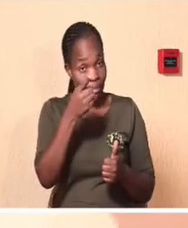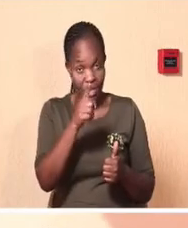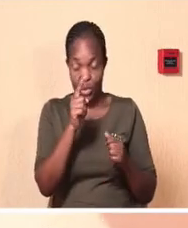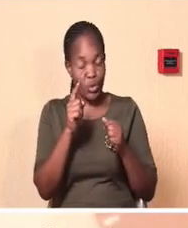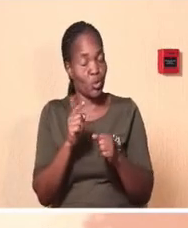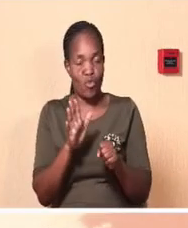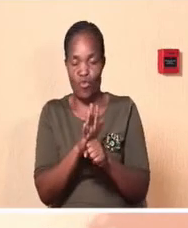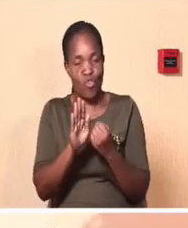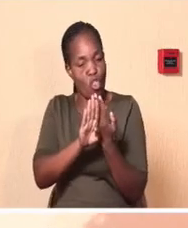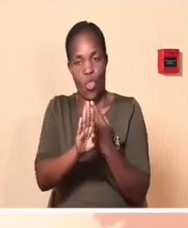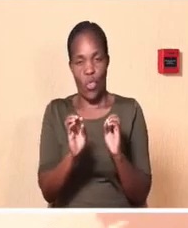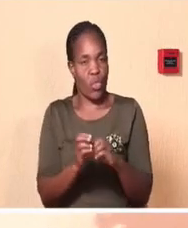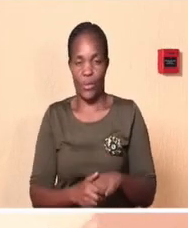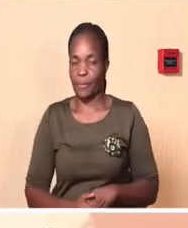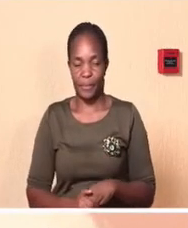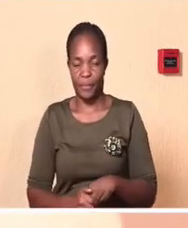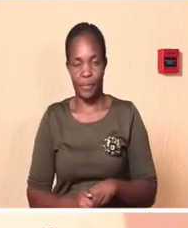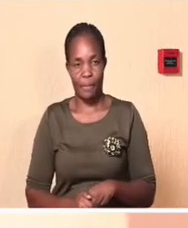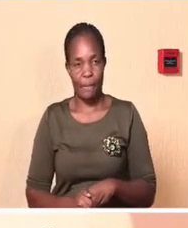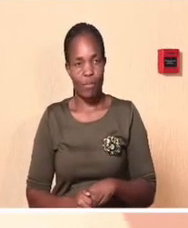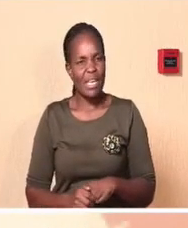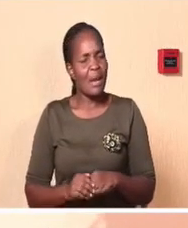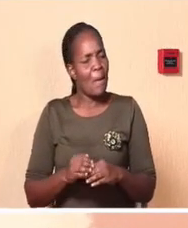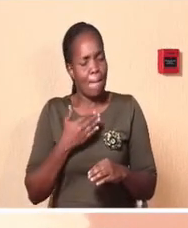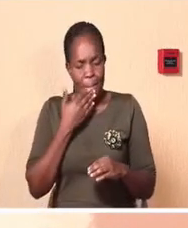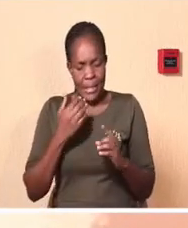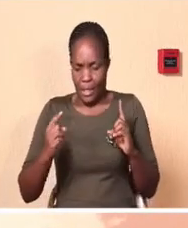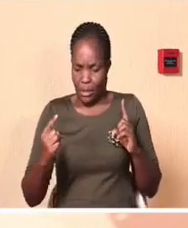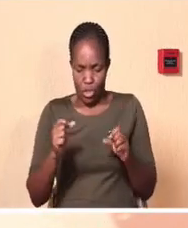If you do the right things, social distancing,